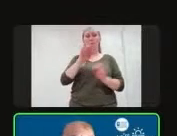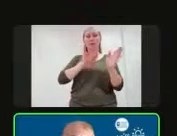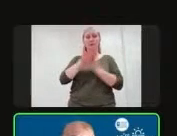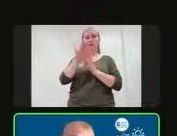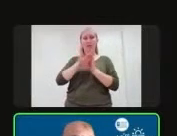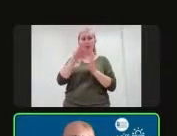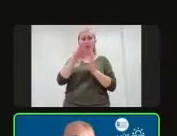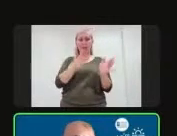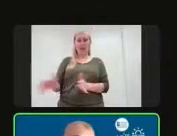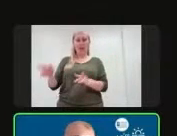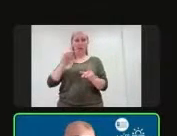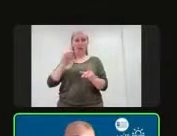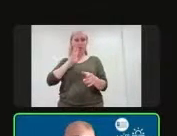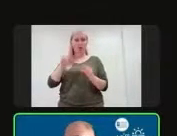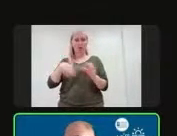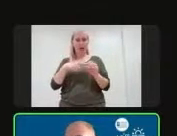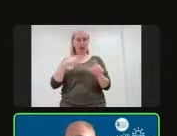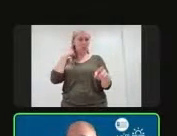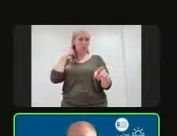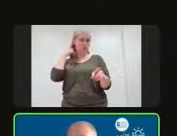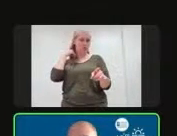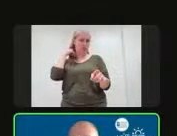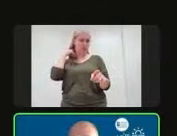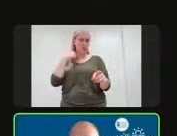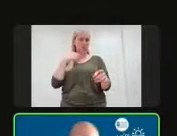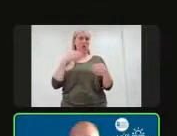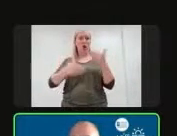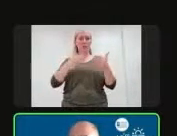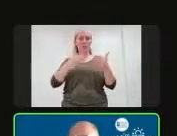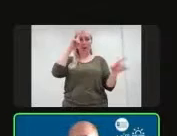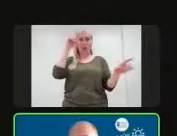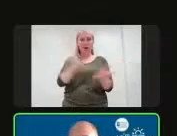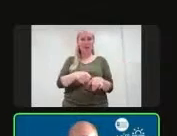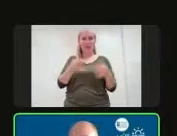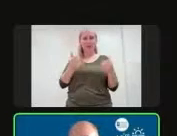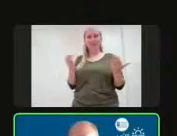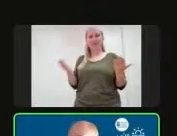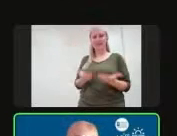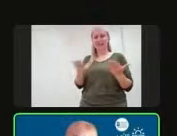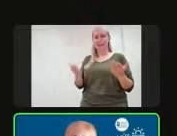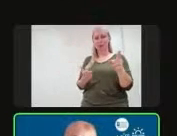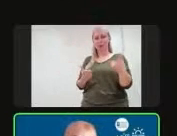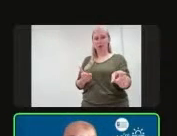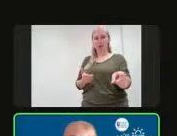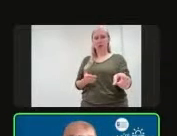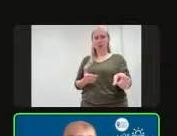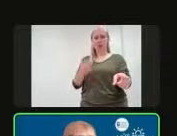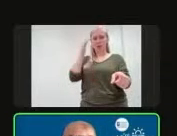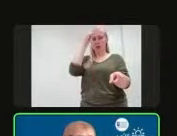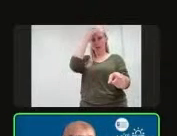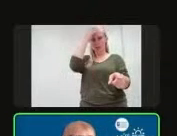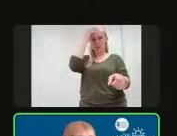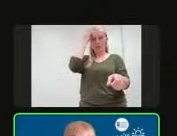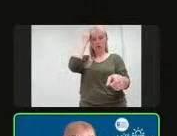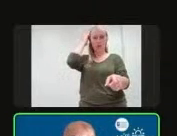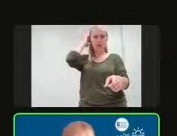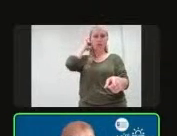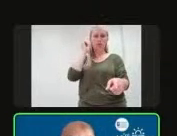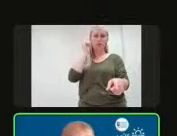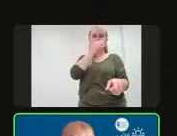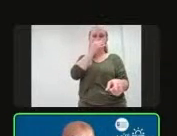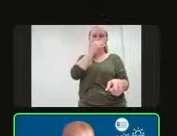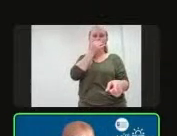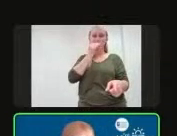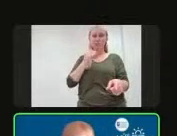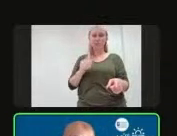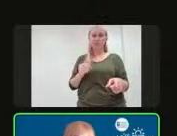plan that we had discussed. Operating agreements. We are still here on operating agreements. Here, I can make it a little bit bigger, Marty.